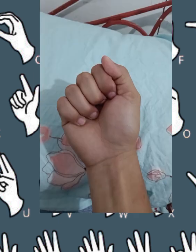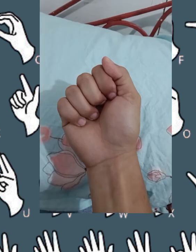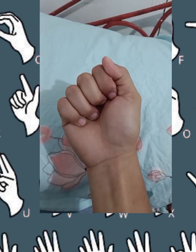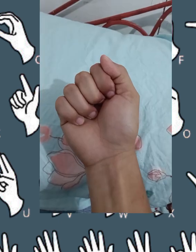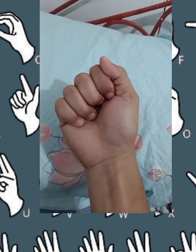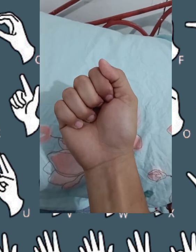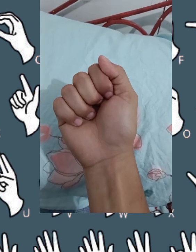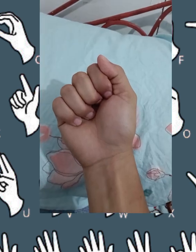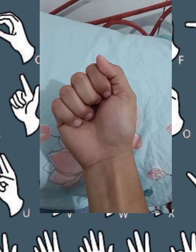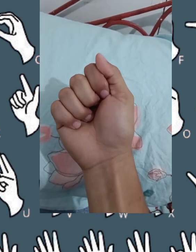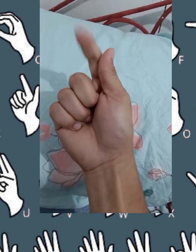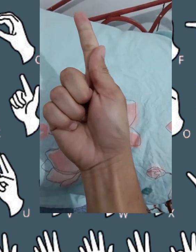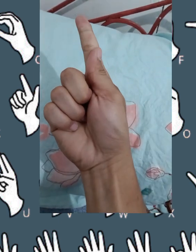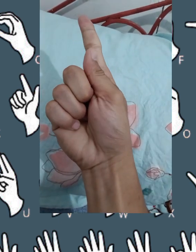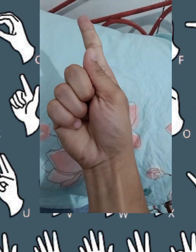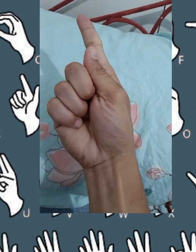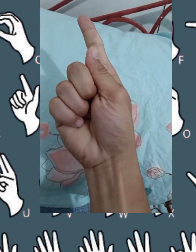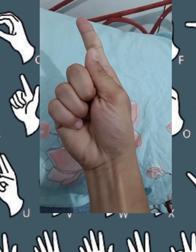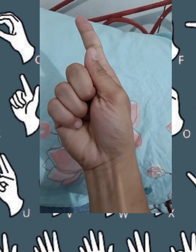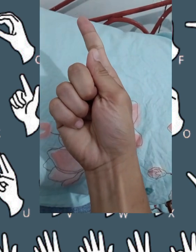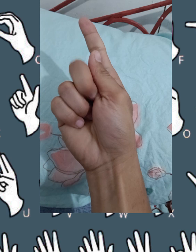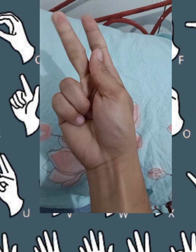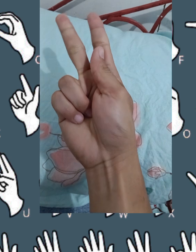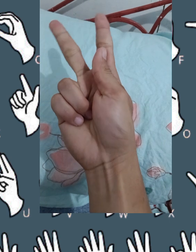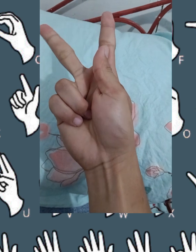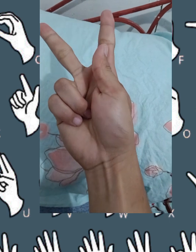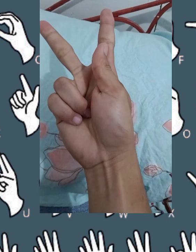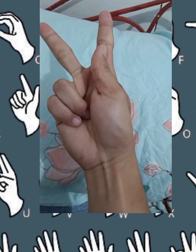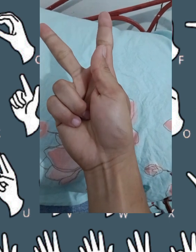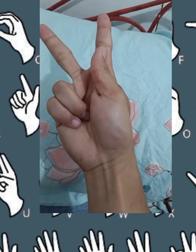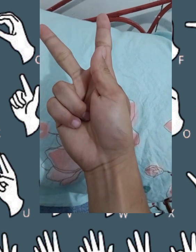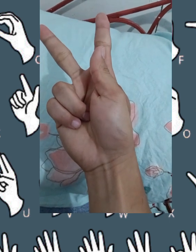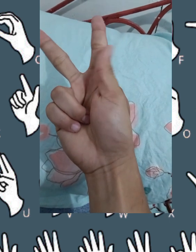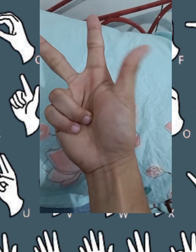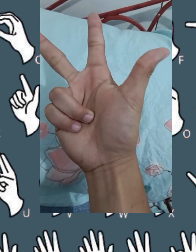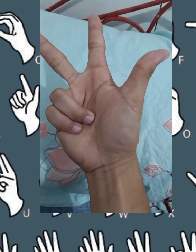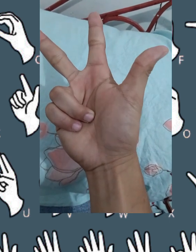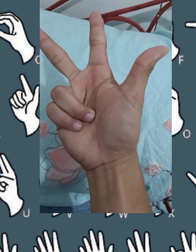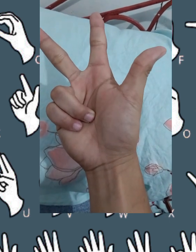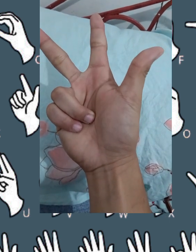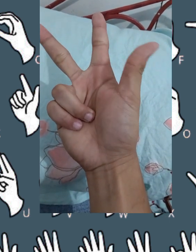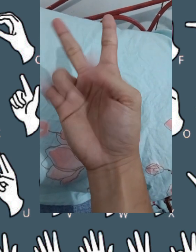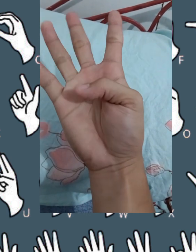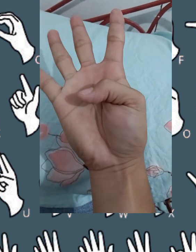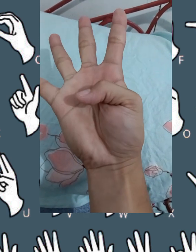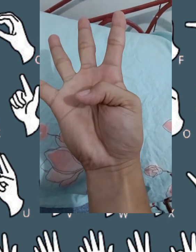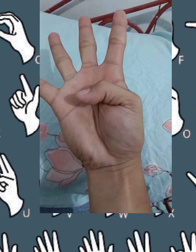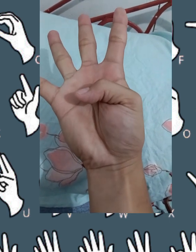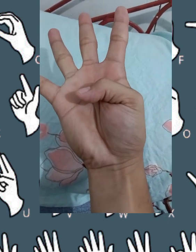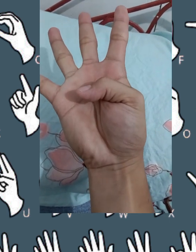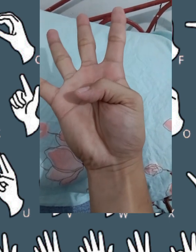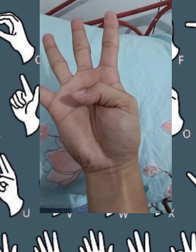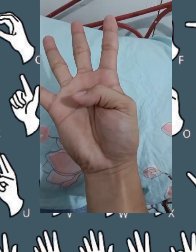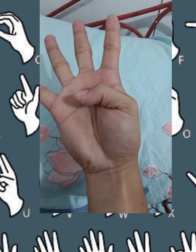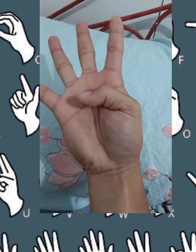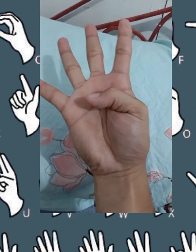for the numbers, we have 1, 2, 3,